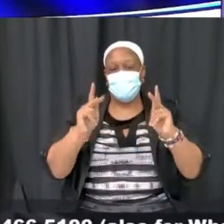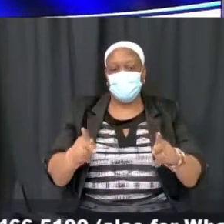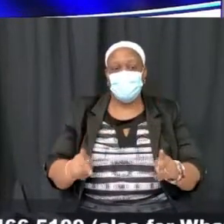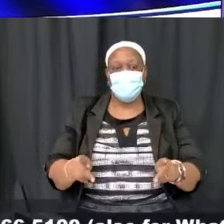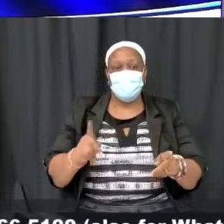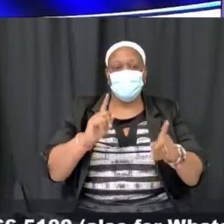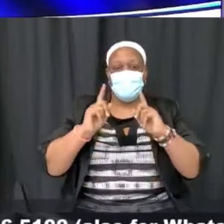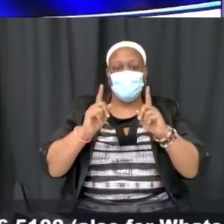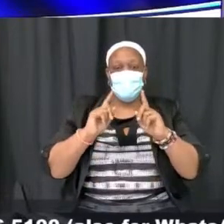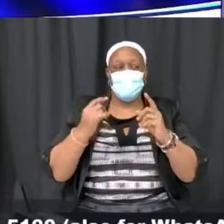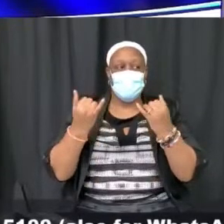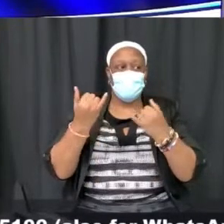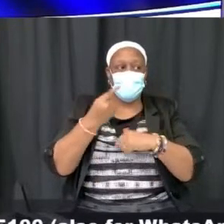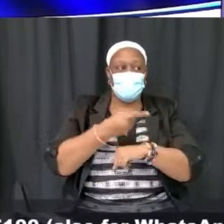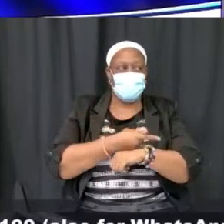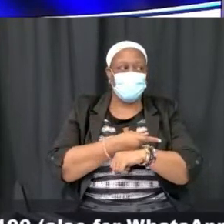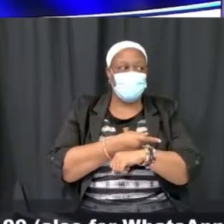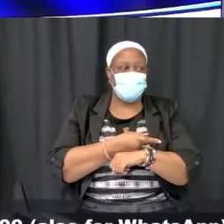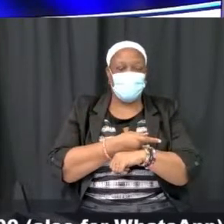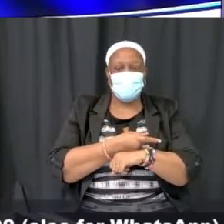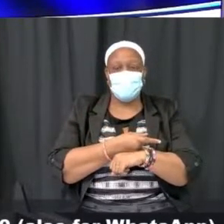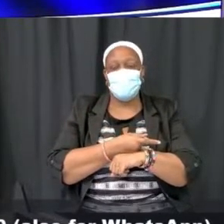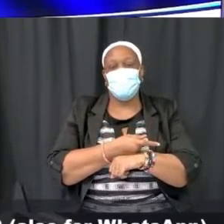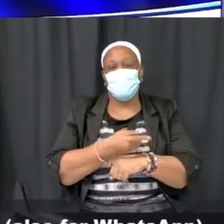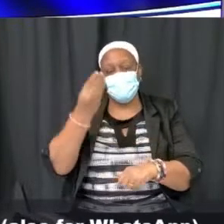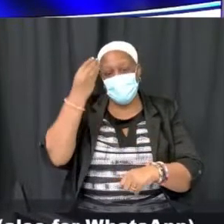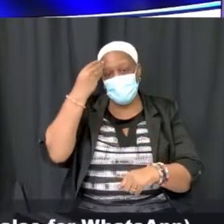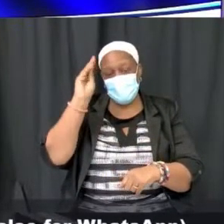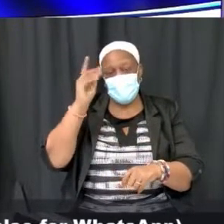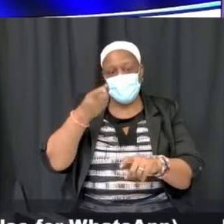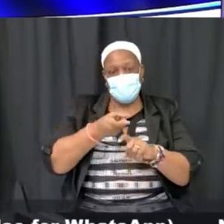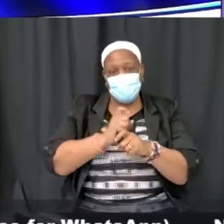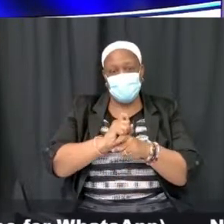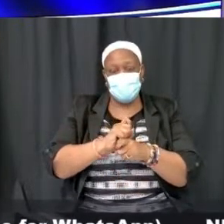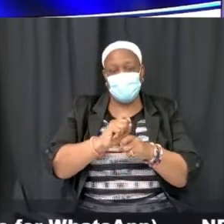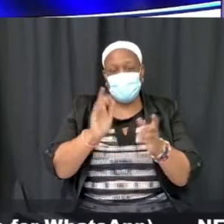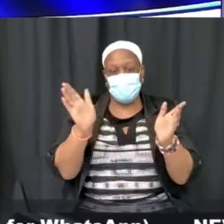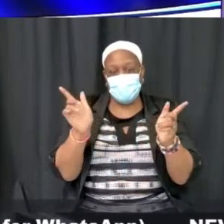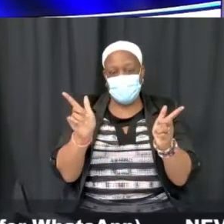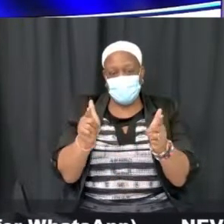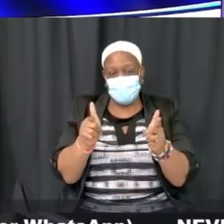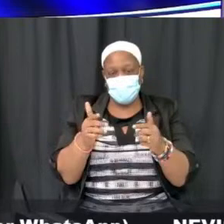Mr. Philip Brown, who is the director of the Small Business